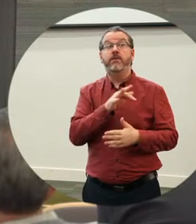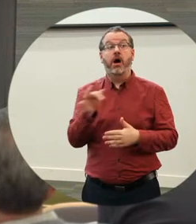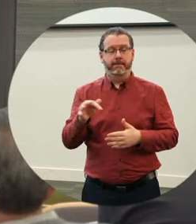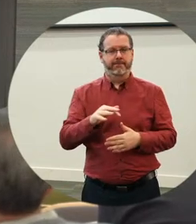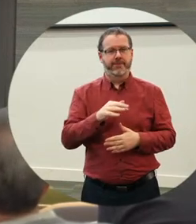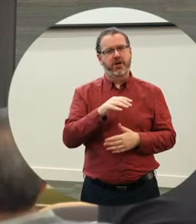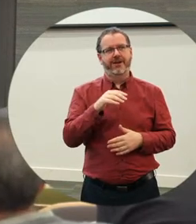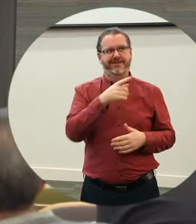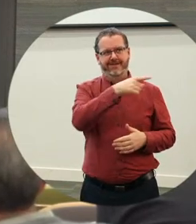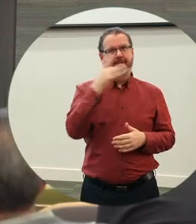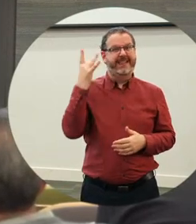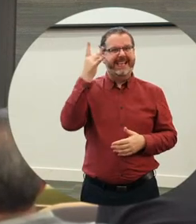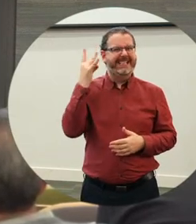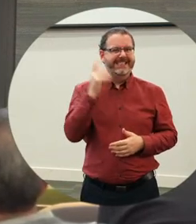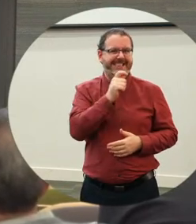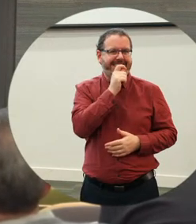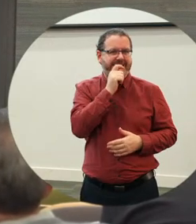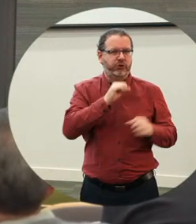Service.